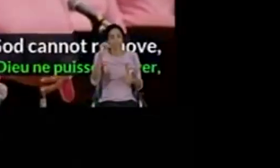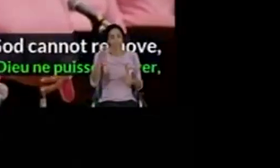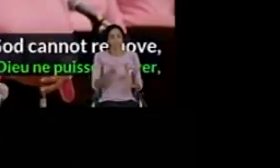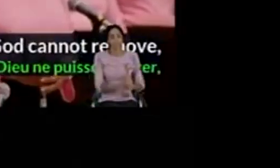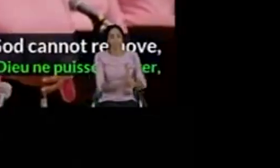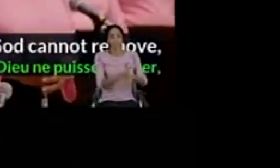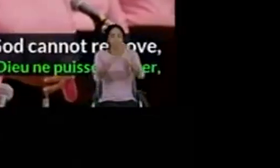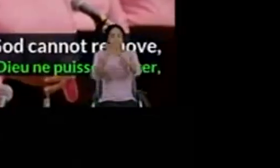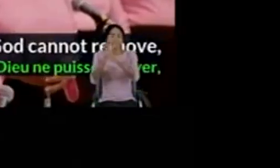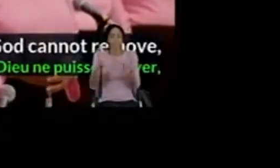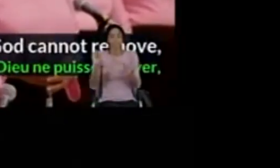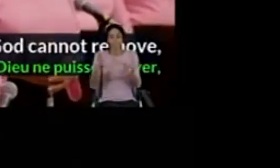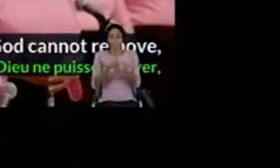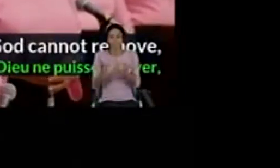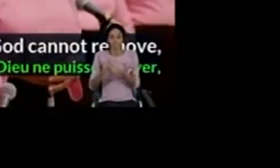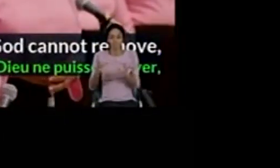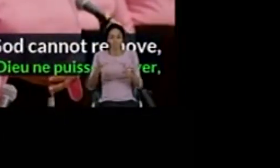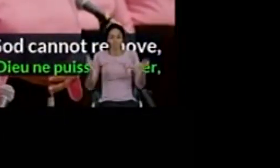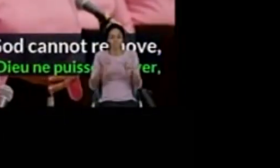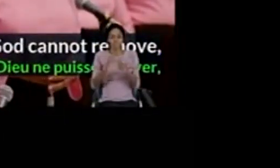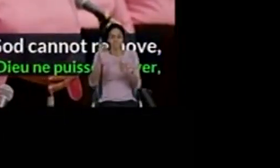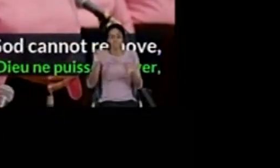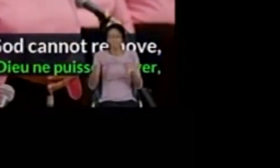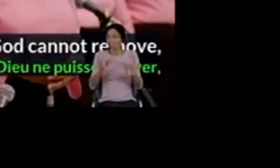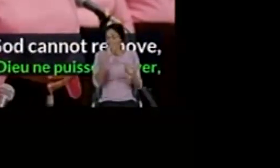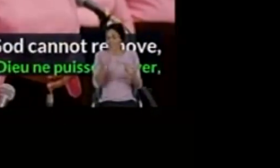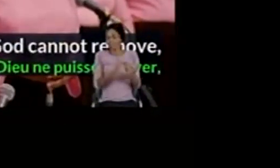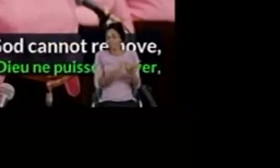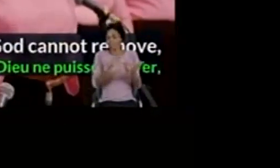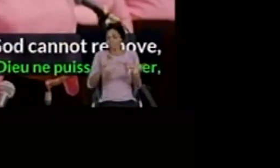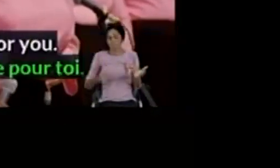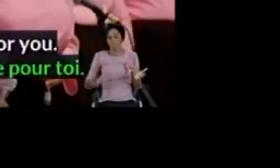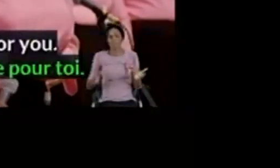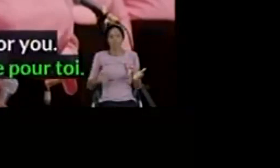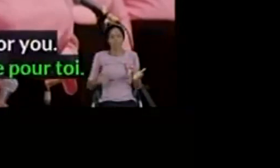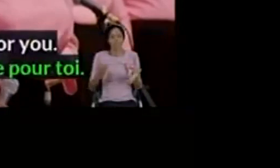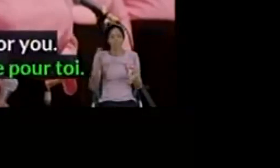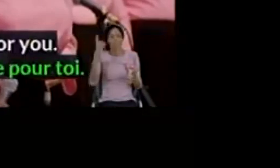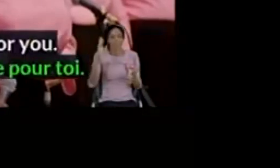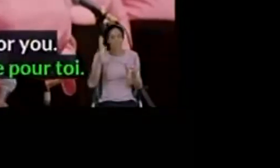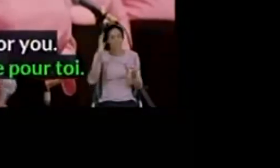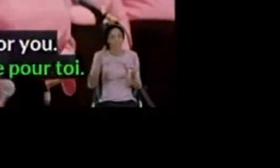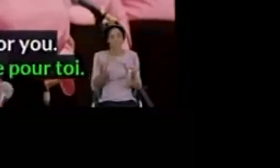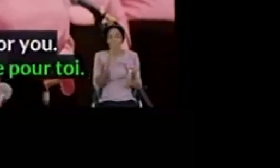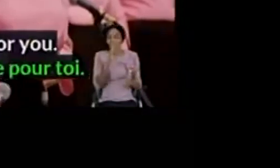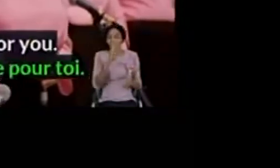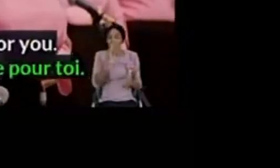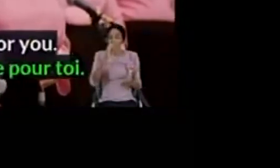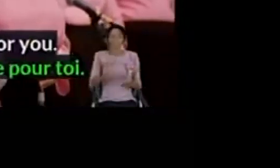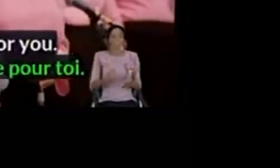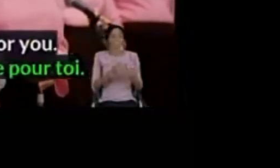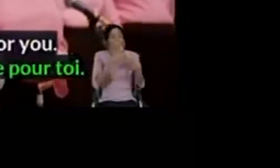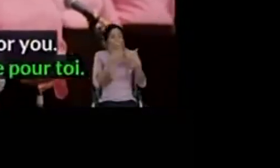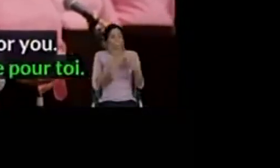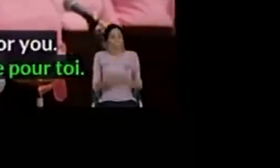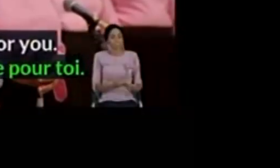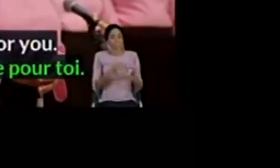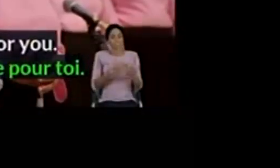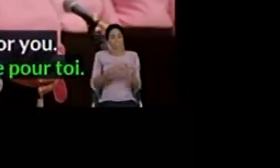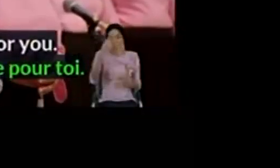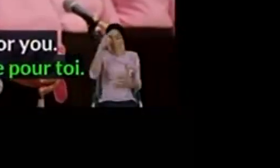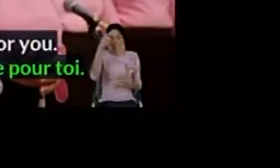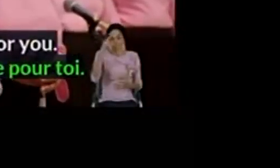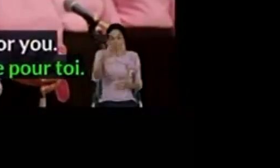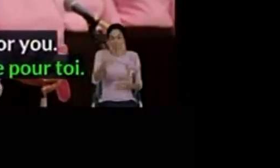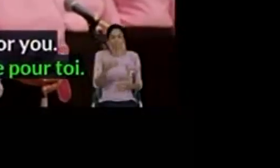no mountain to be that God cannot remove. God will surely fix it